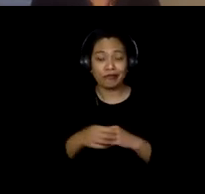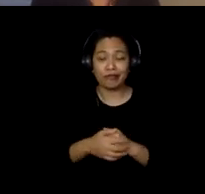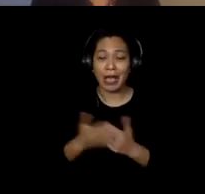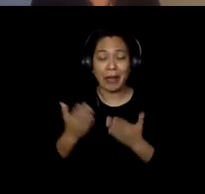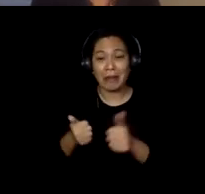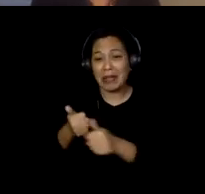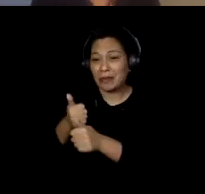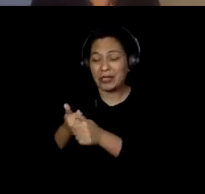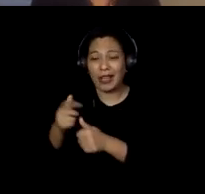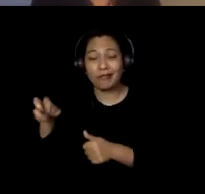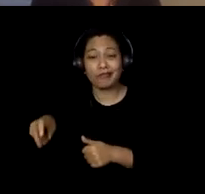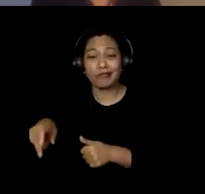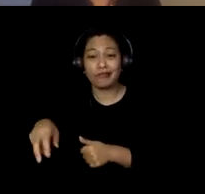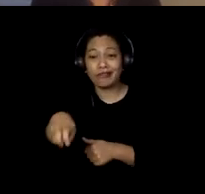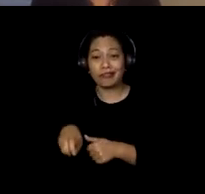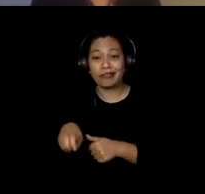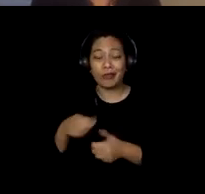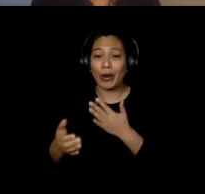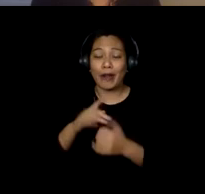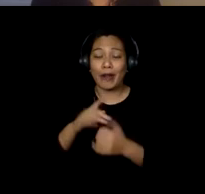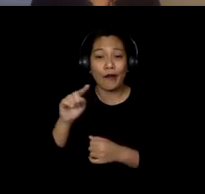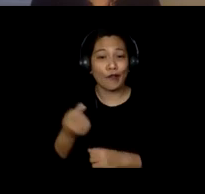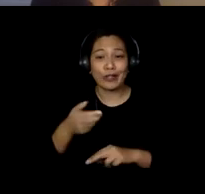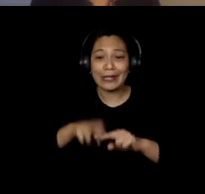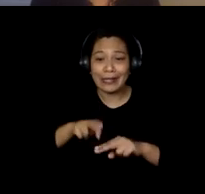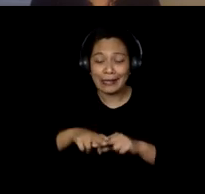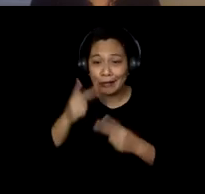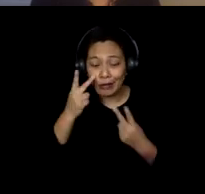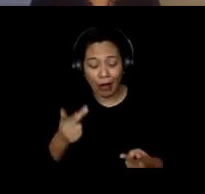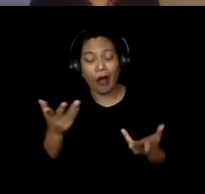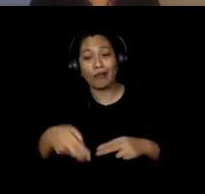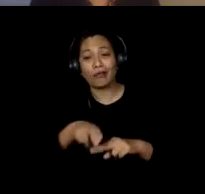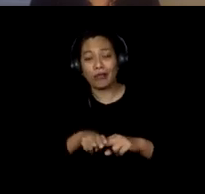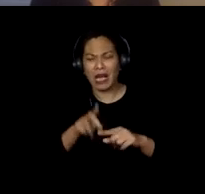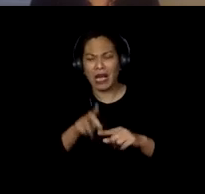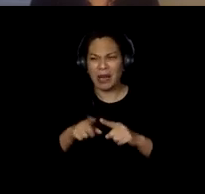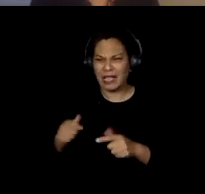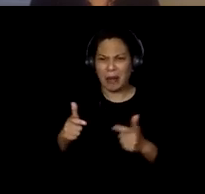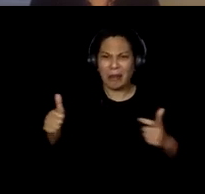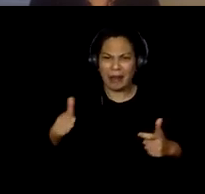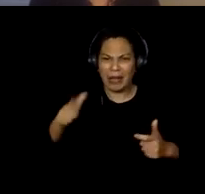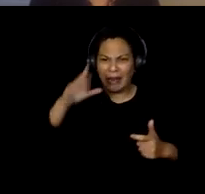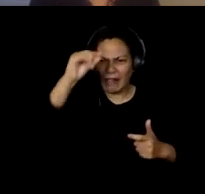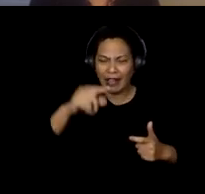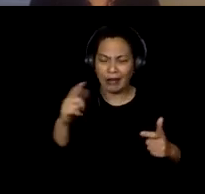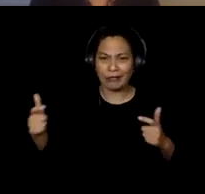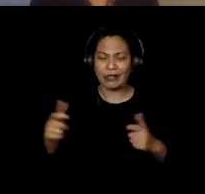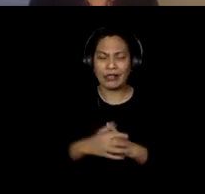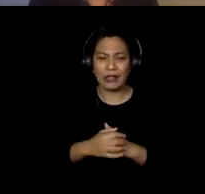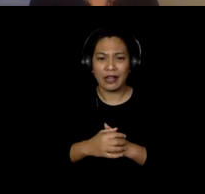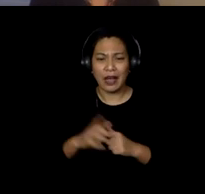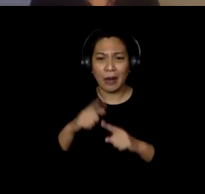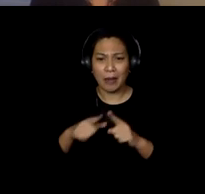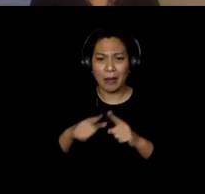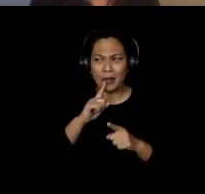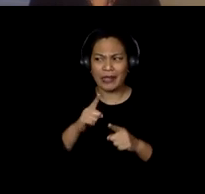the subway and sat in the first seat he saw, the one next to you. But he's a big guy, and sitting between him and the subway window,